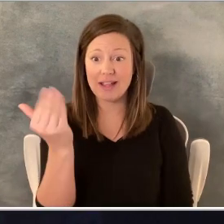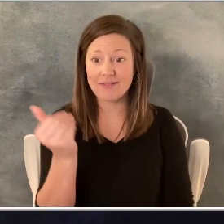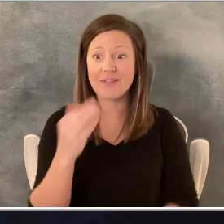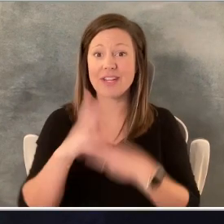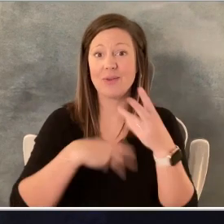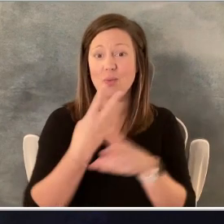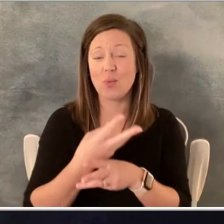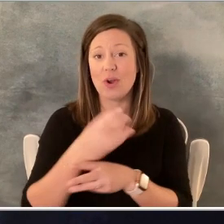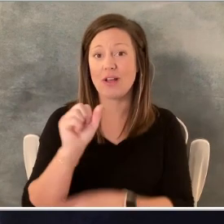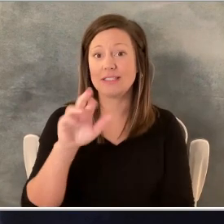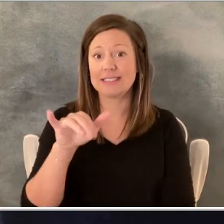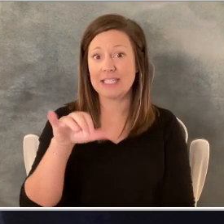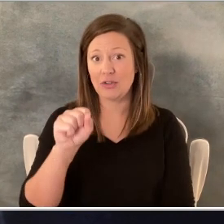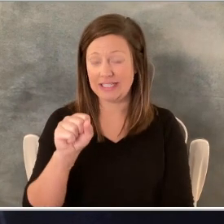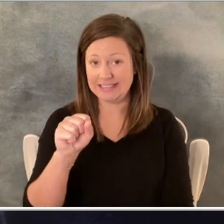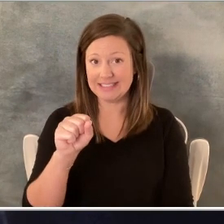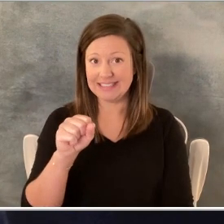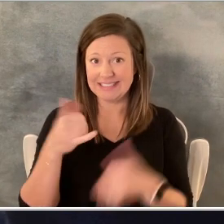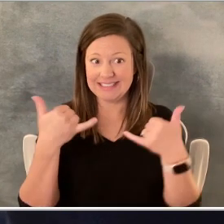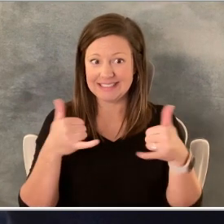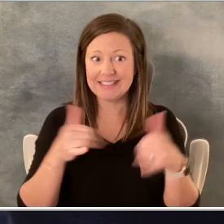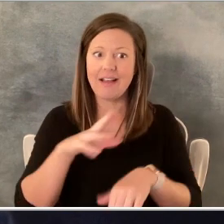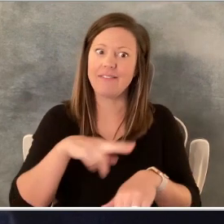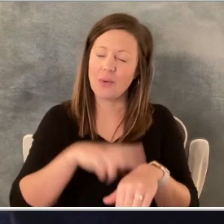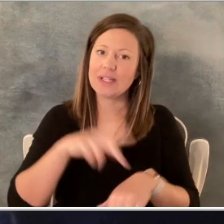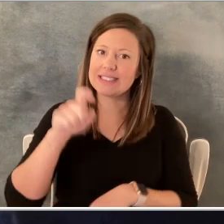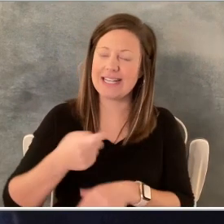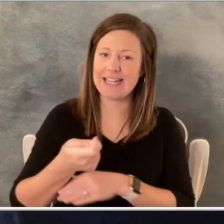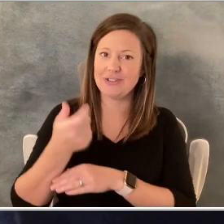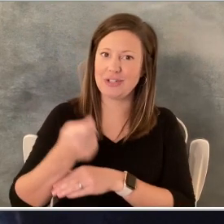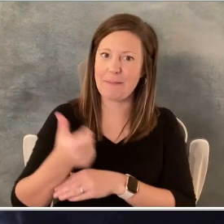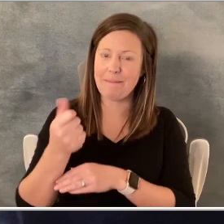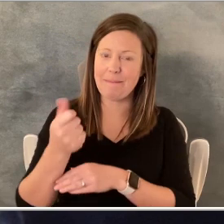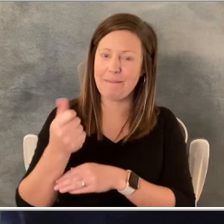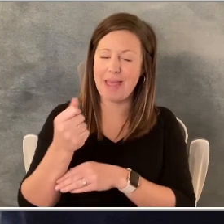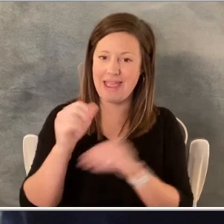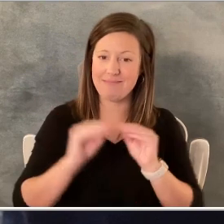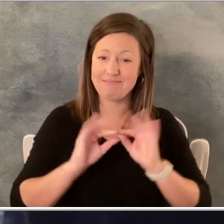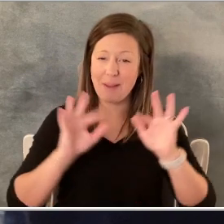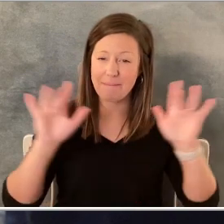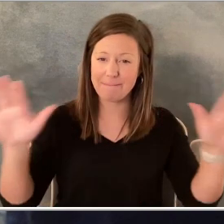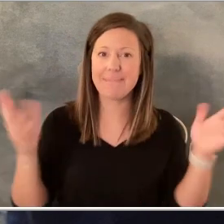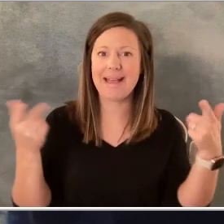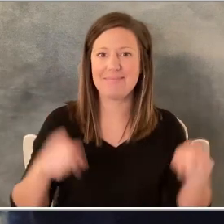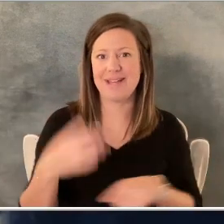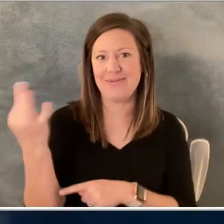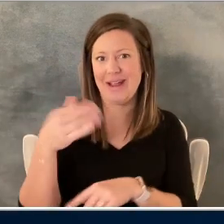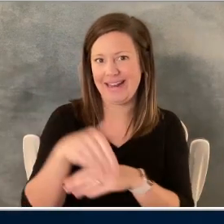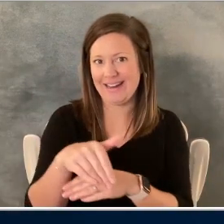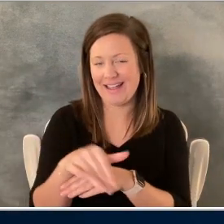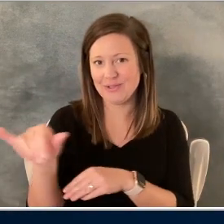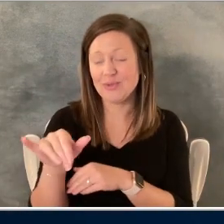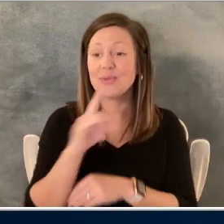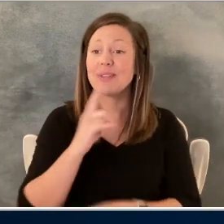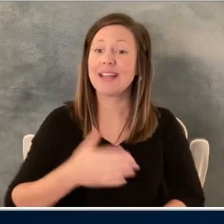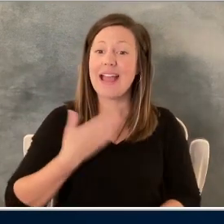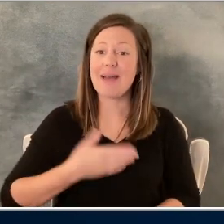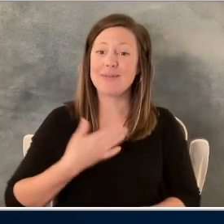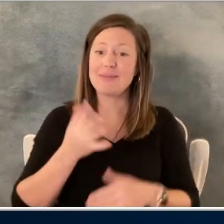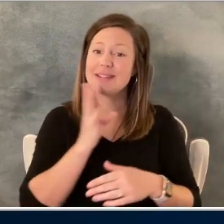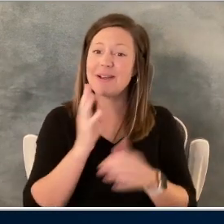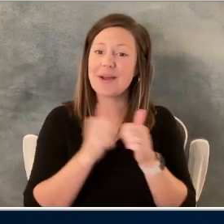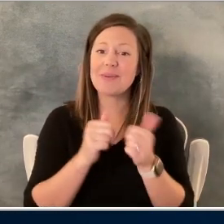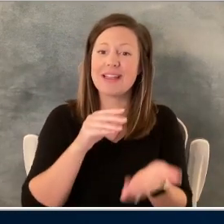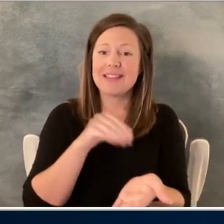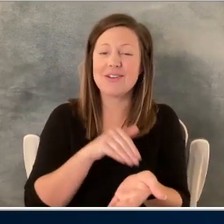which, of course, calls for a champagne shower, which happened on Friday night. And we are so happy to be talking with Dr. Vincent Key, orthopedic